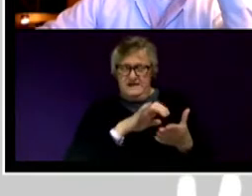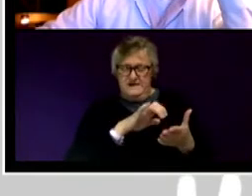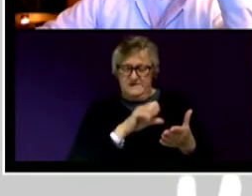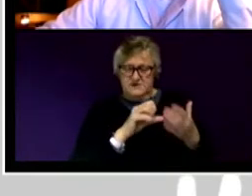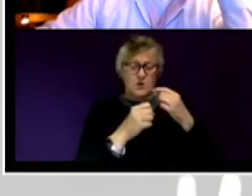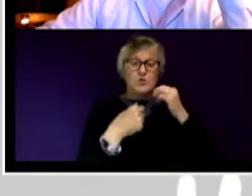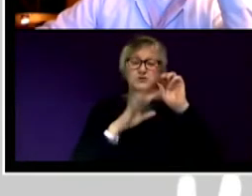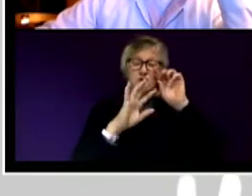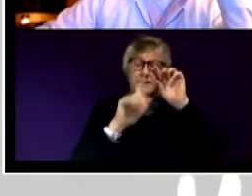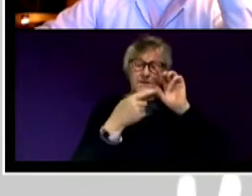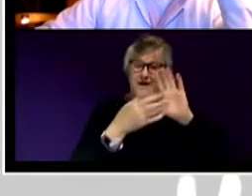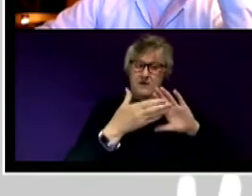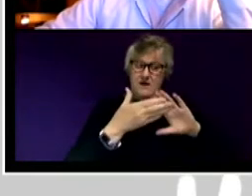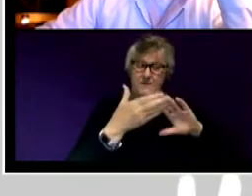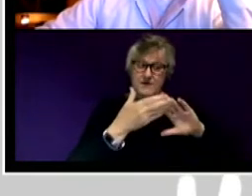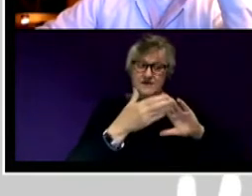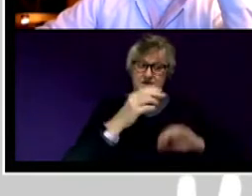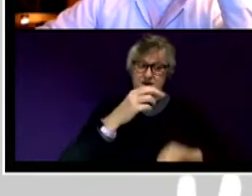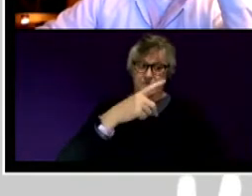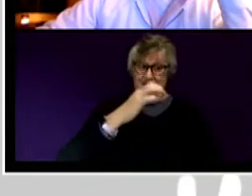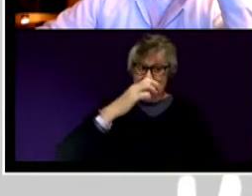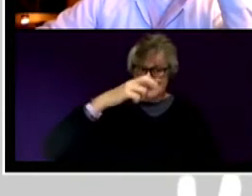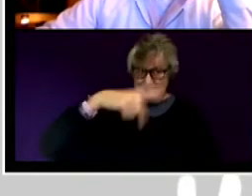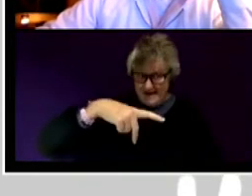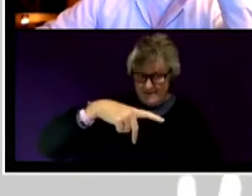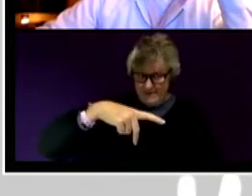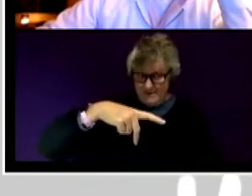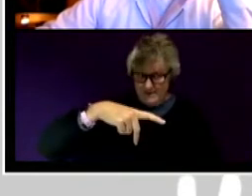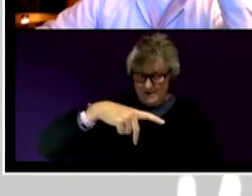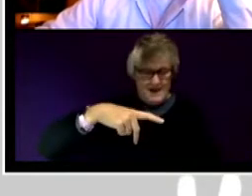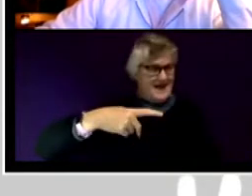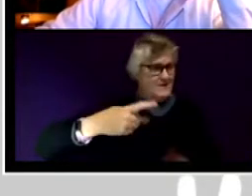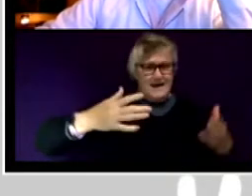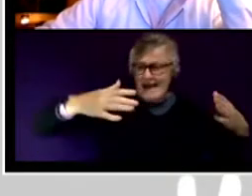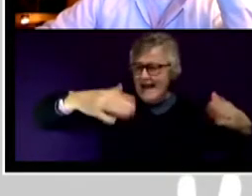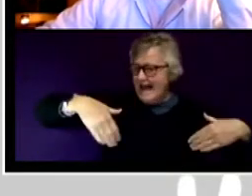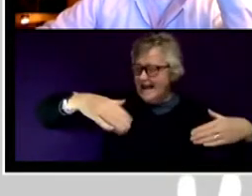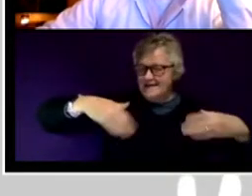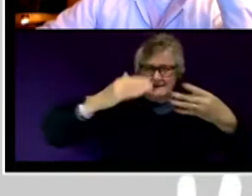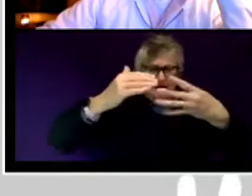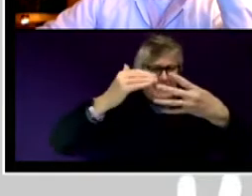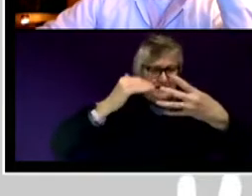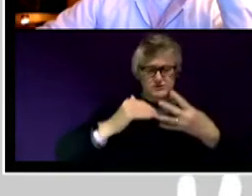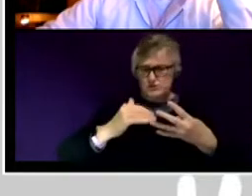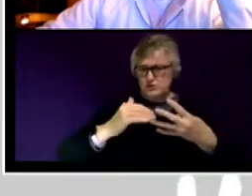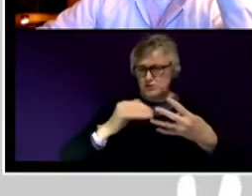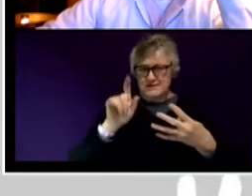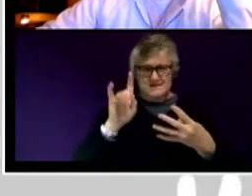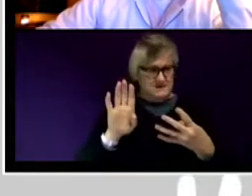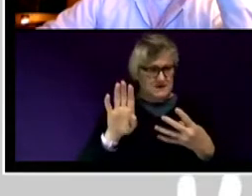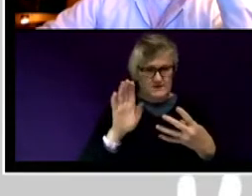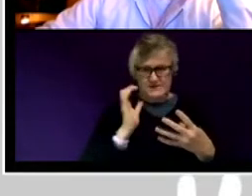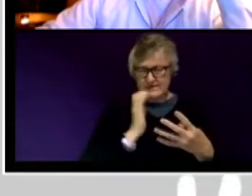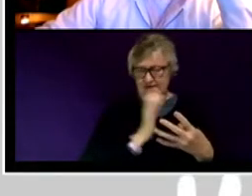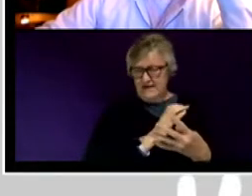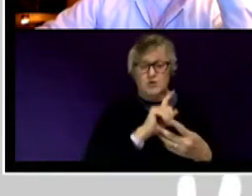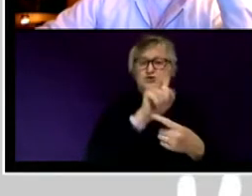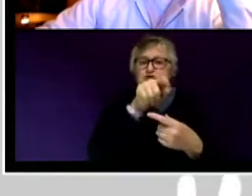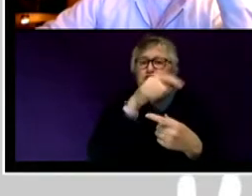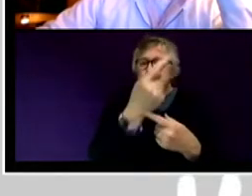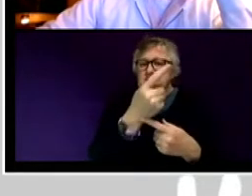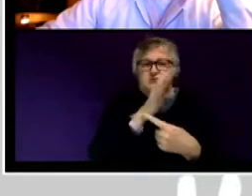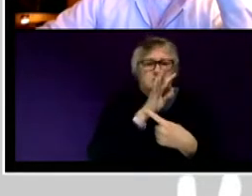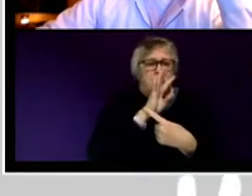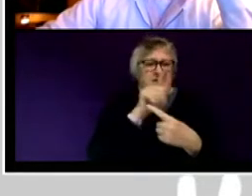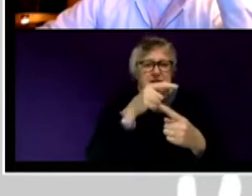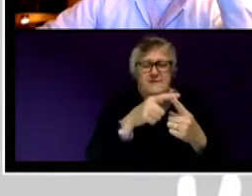we hadn't even got to the subcommittee functionality yet. We're just talking about the steering committee. As far as I know,